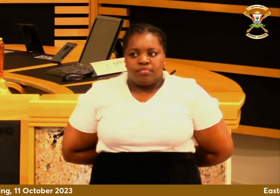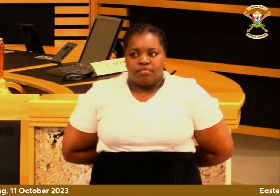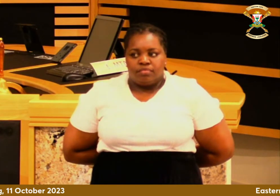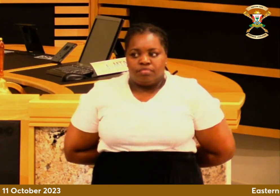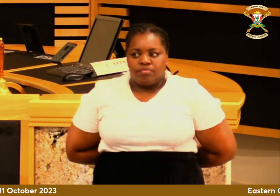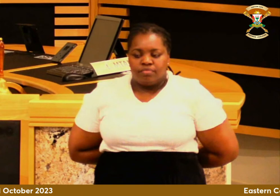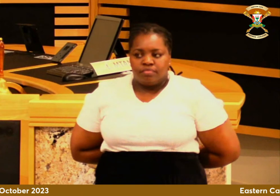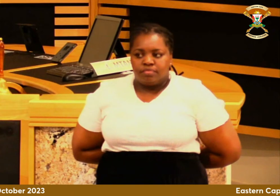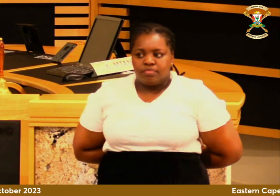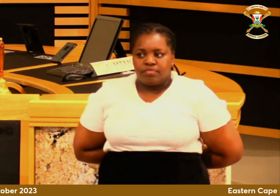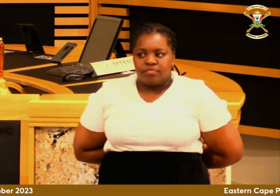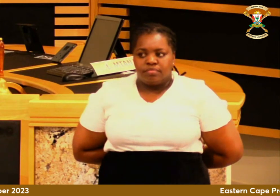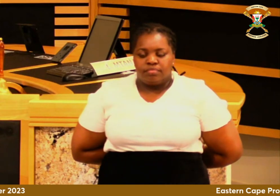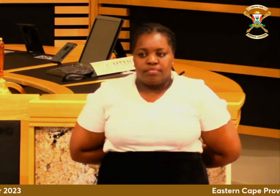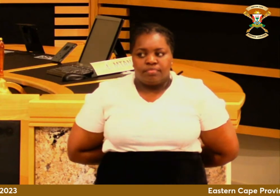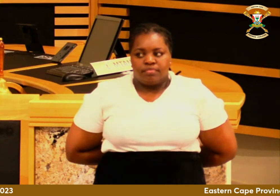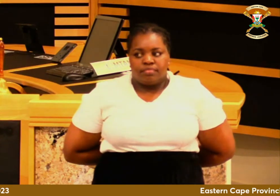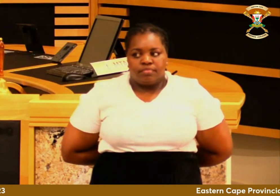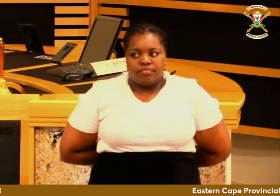the